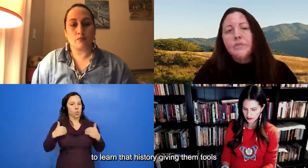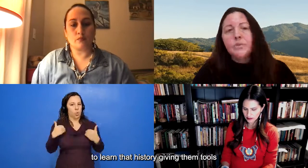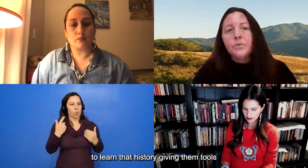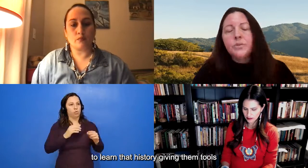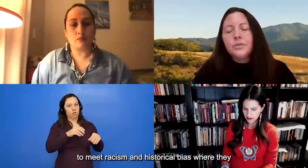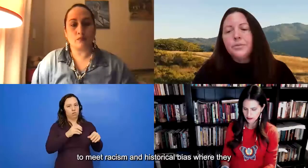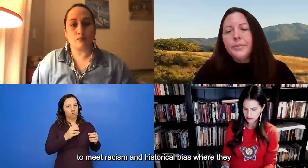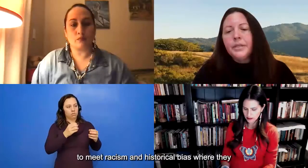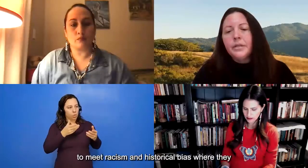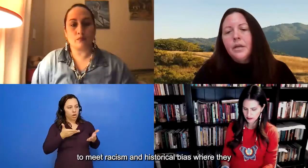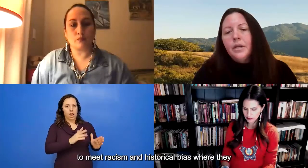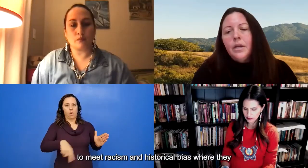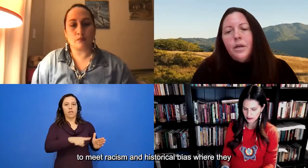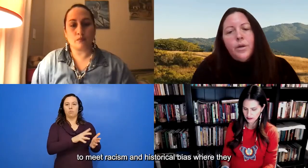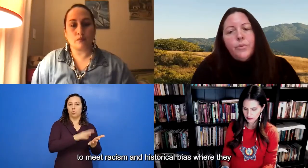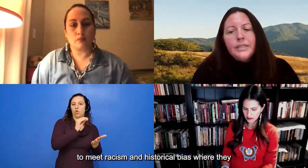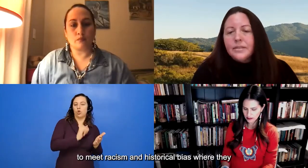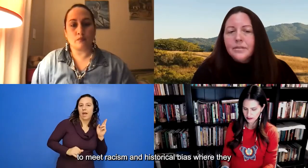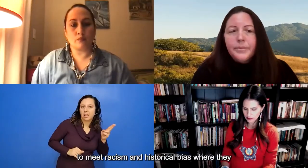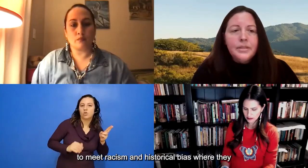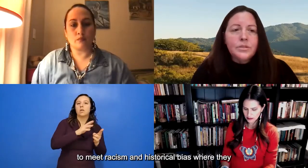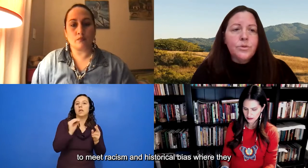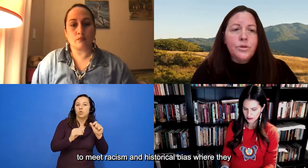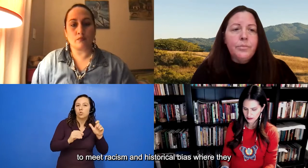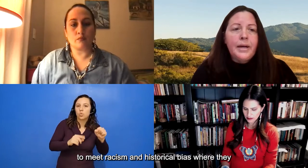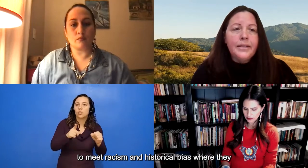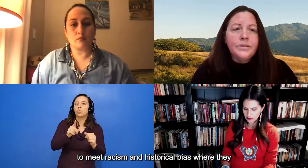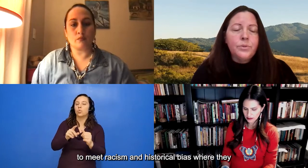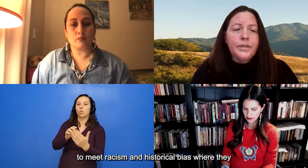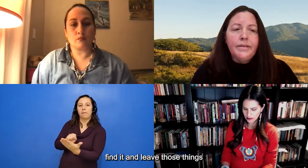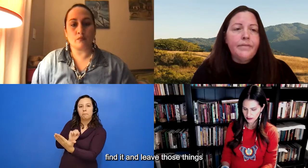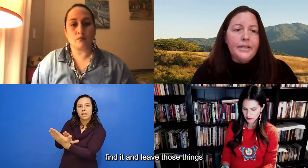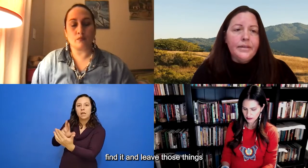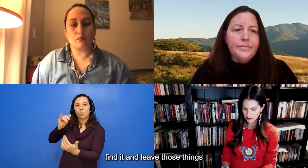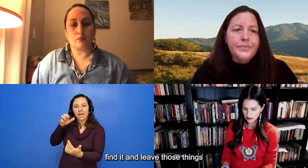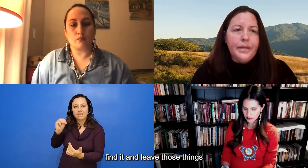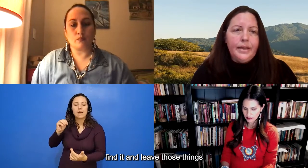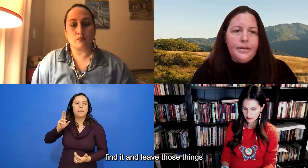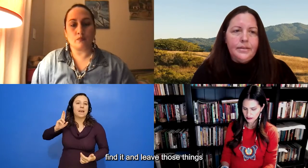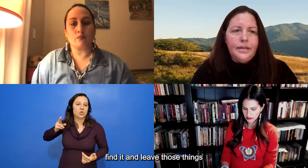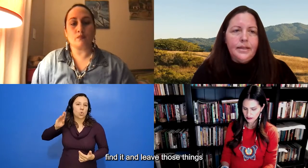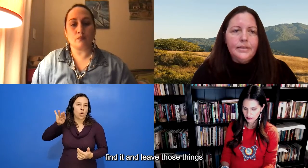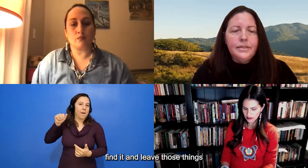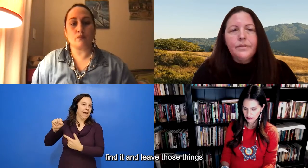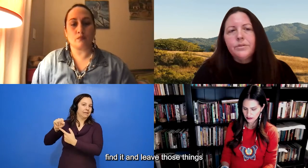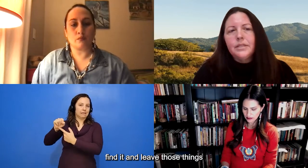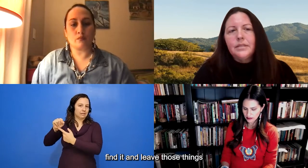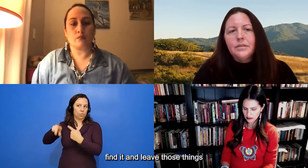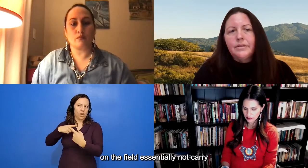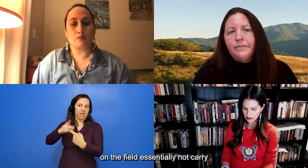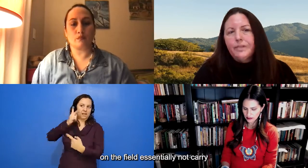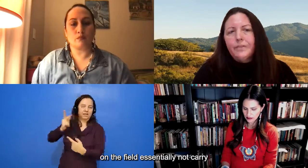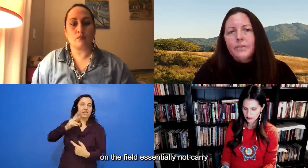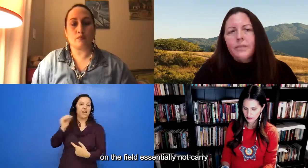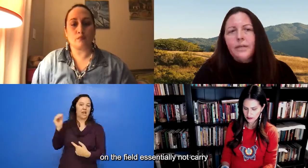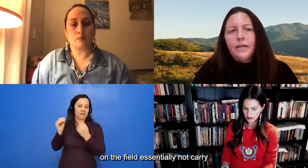giving them the tools to meet racism and historical bias where they find it, and leave those things